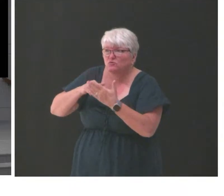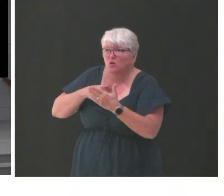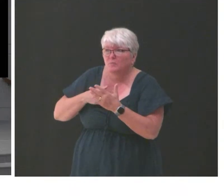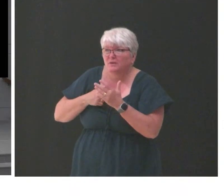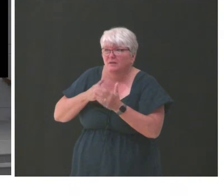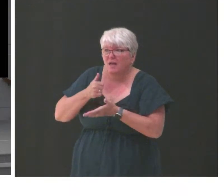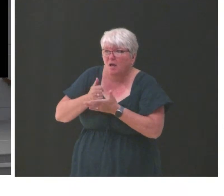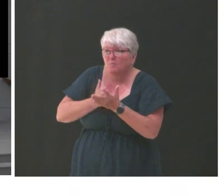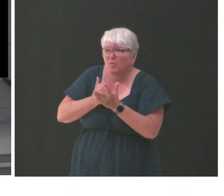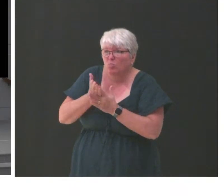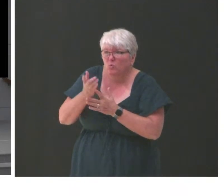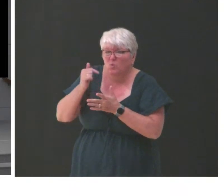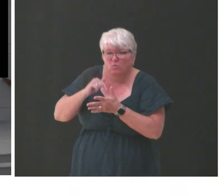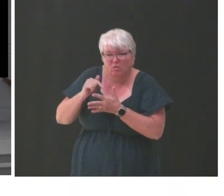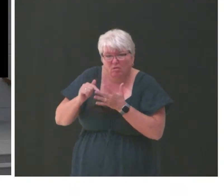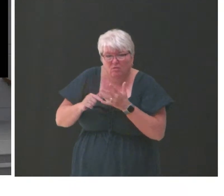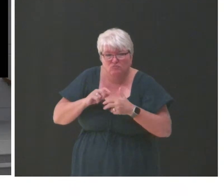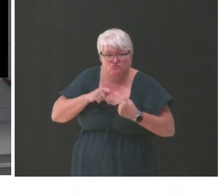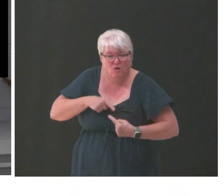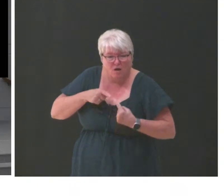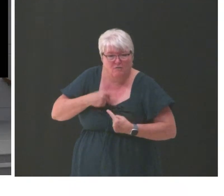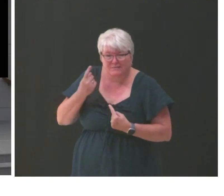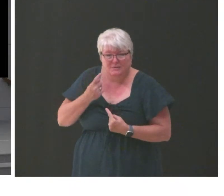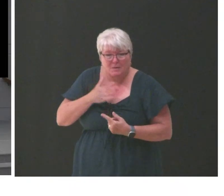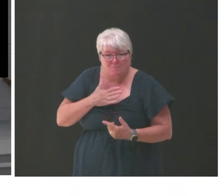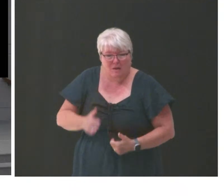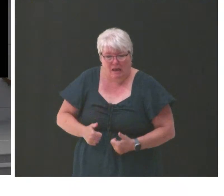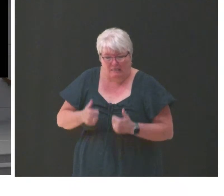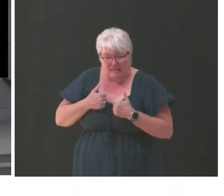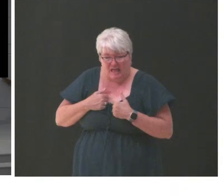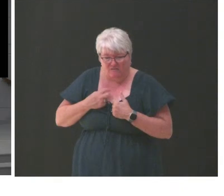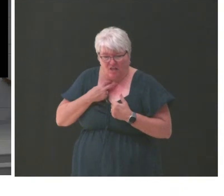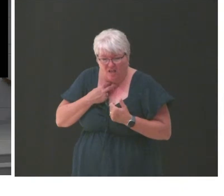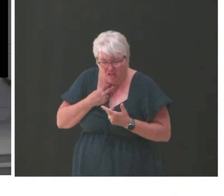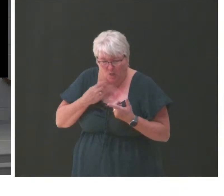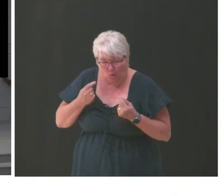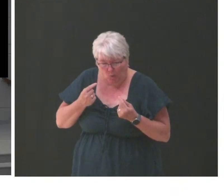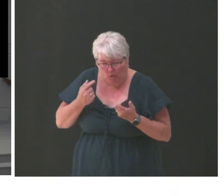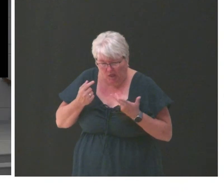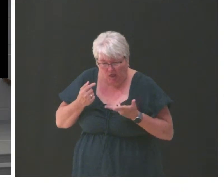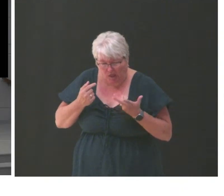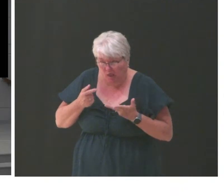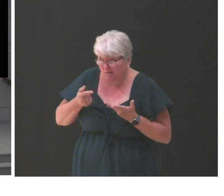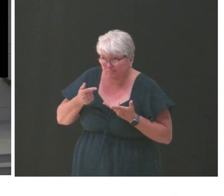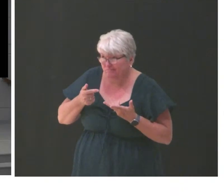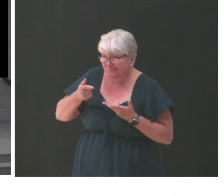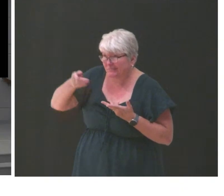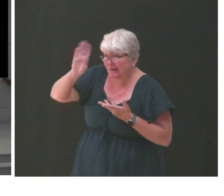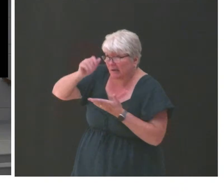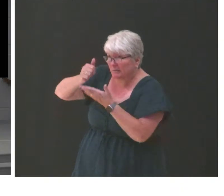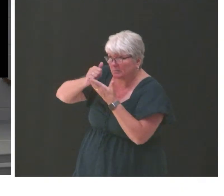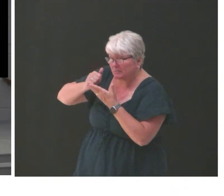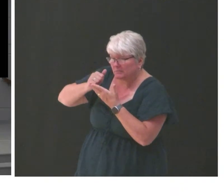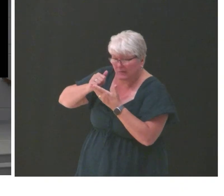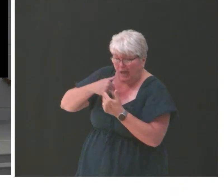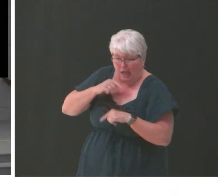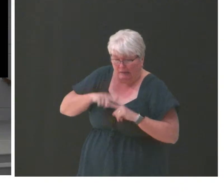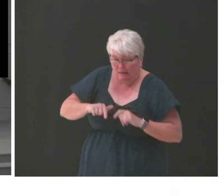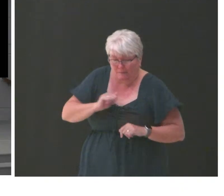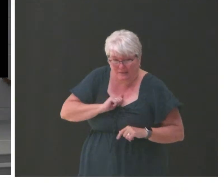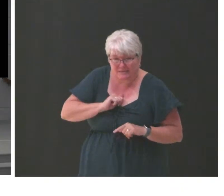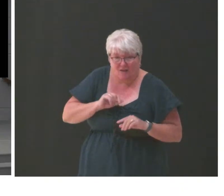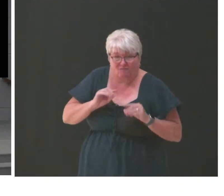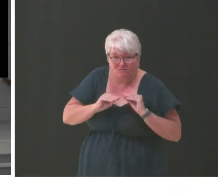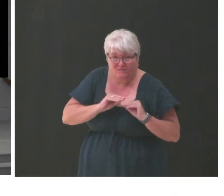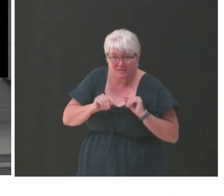this? I'm facing something in life that I don't know how to get past. God, I got no one but You, because there's no way I can do this on my